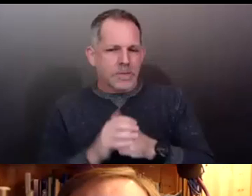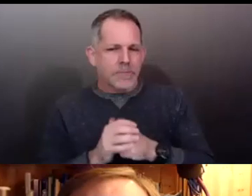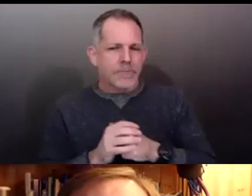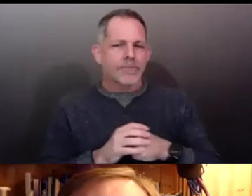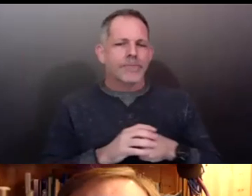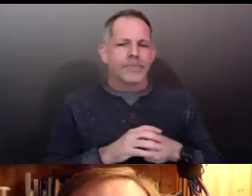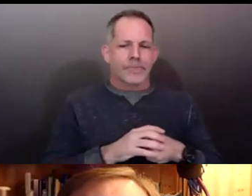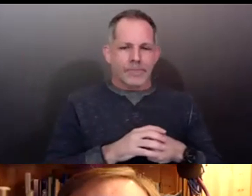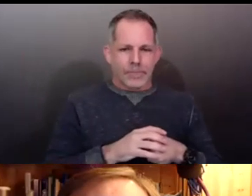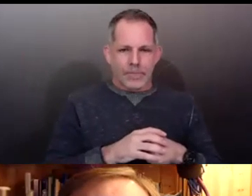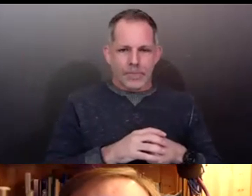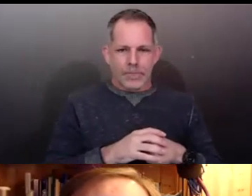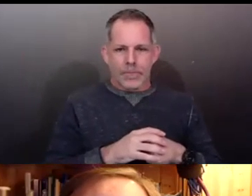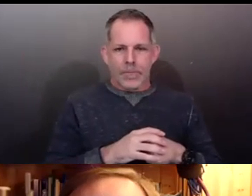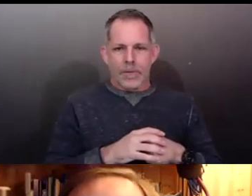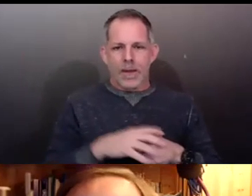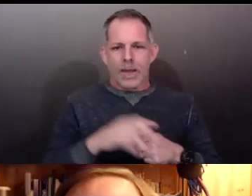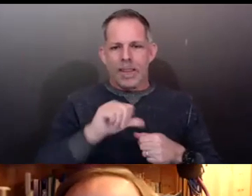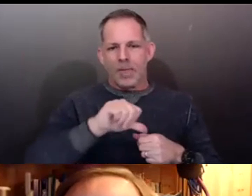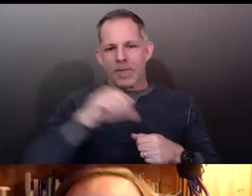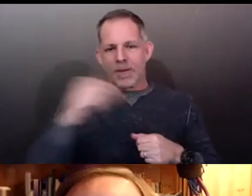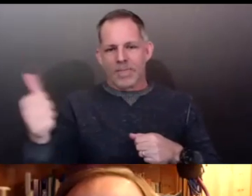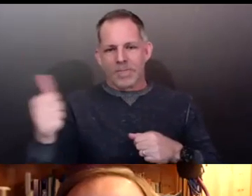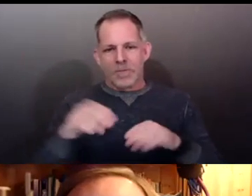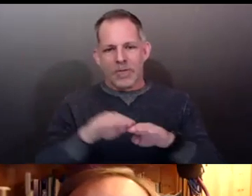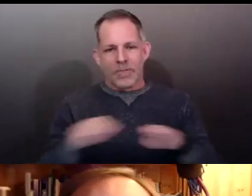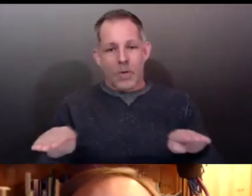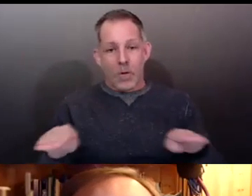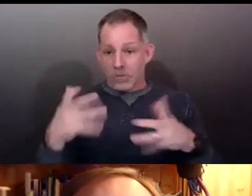to officially close the special Board of Health meeting.